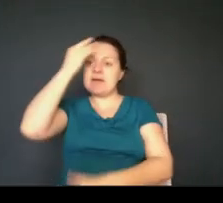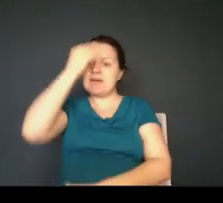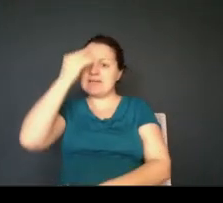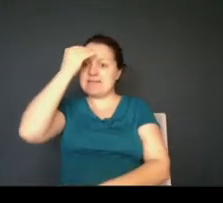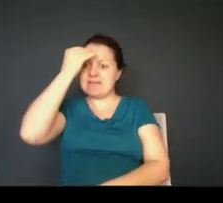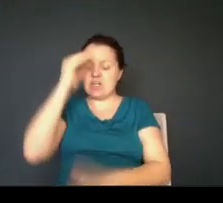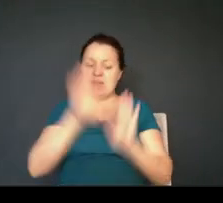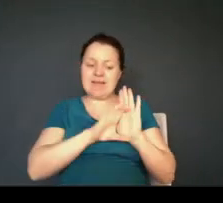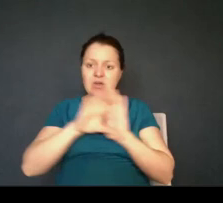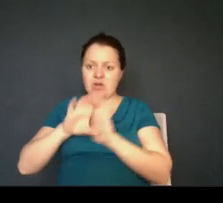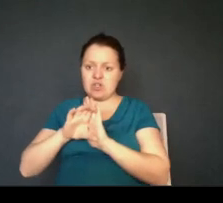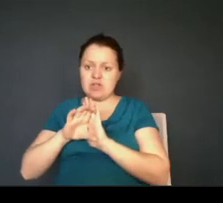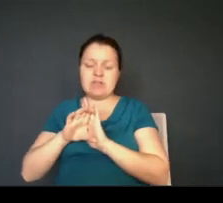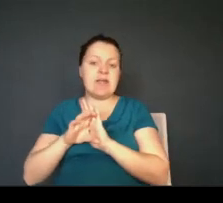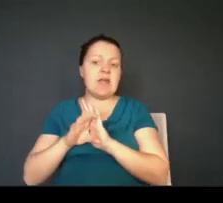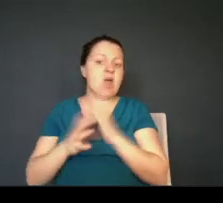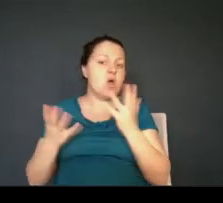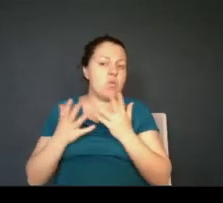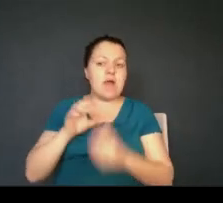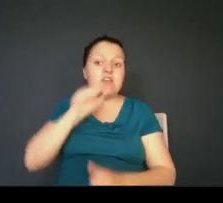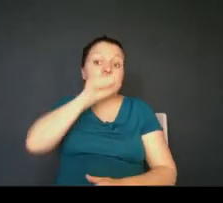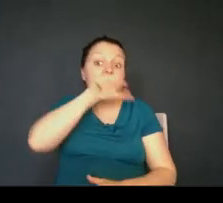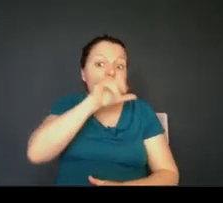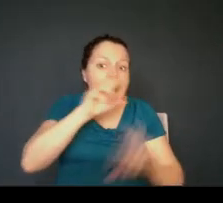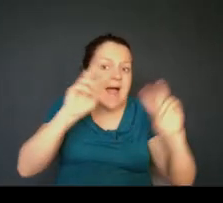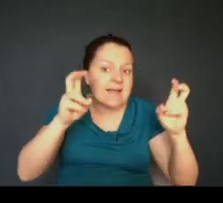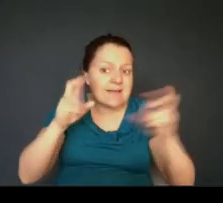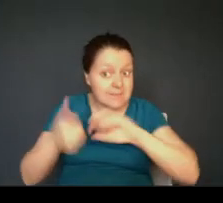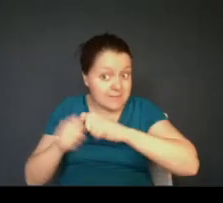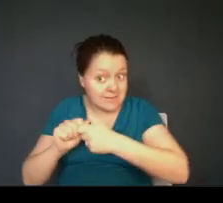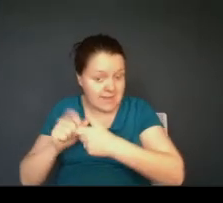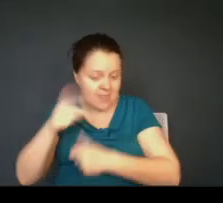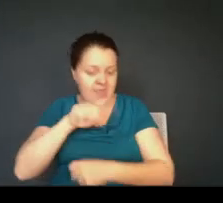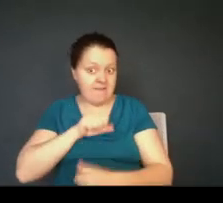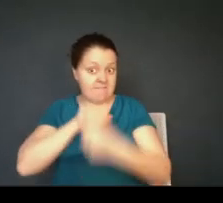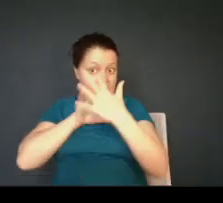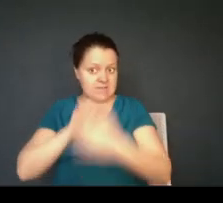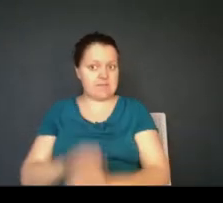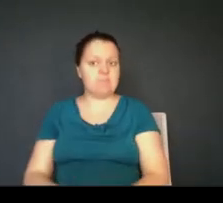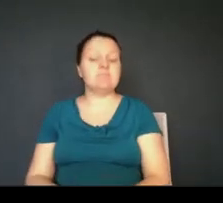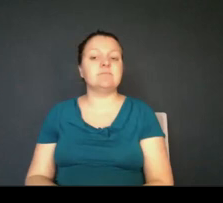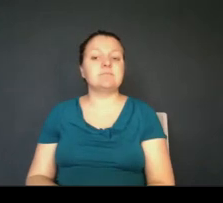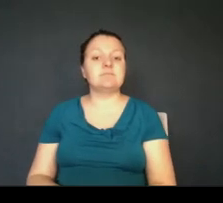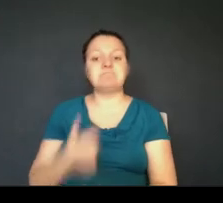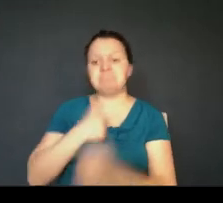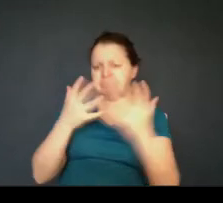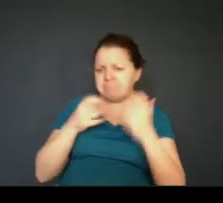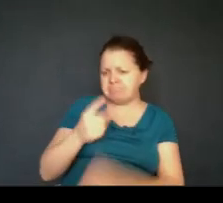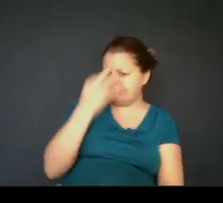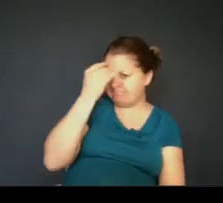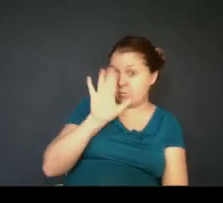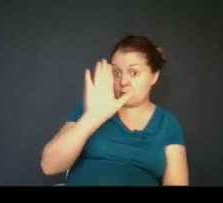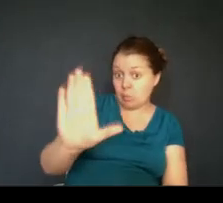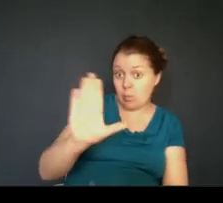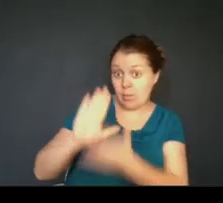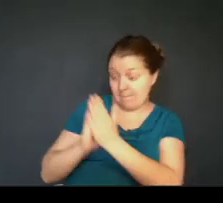So I want you to think about real and metaphorical dragons in the characters' lives that you're reading about in your